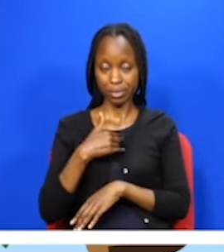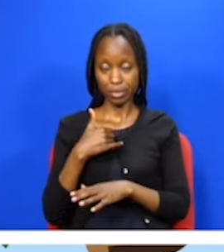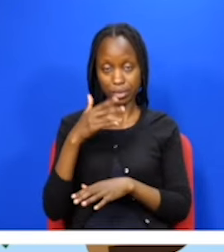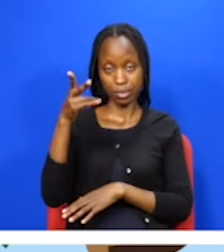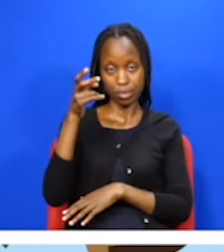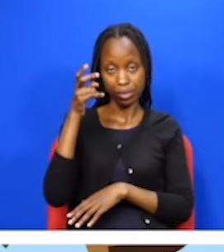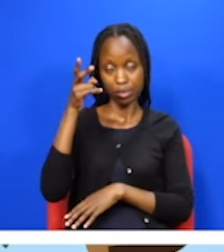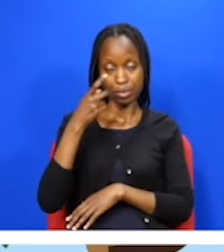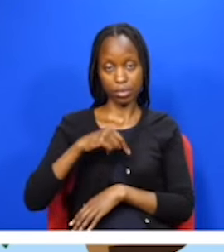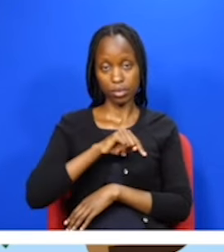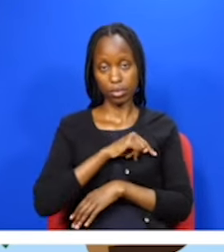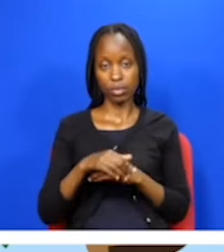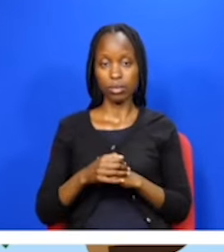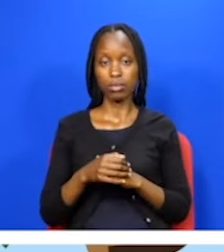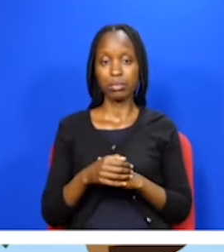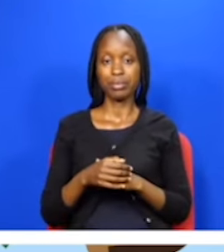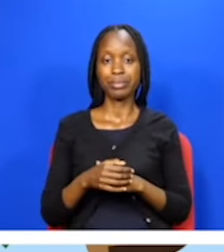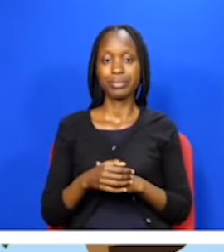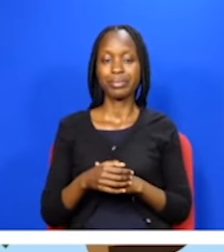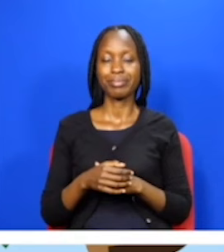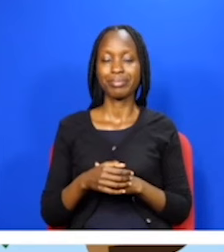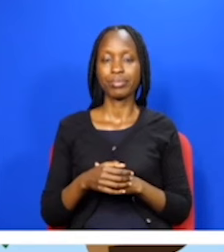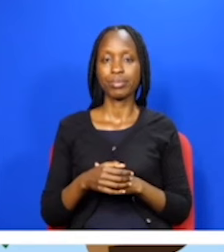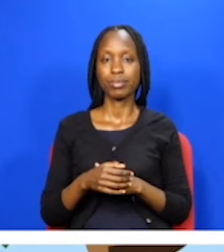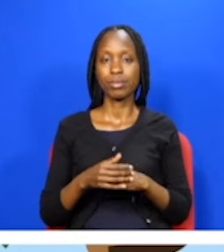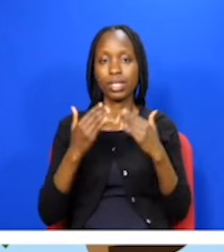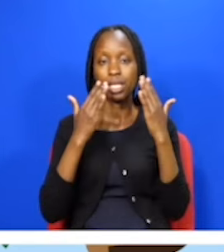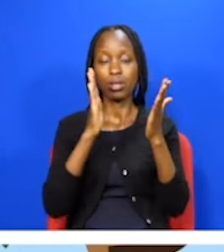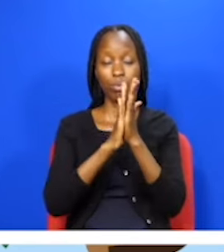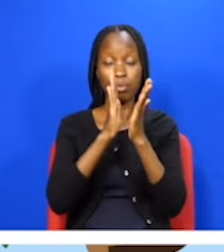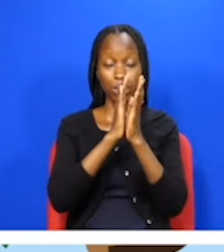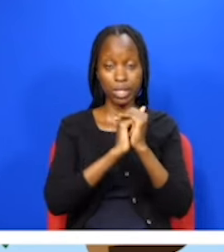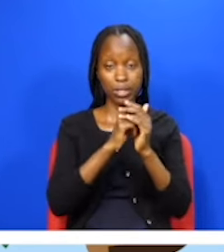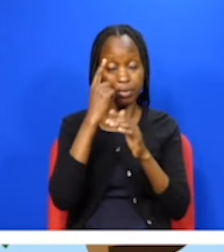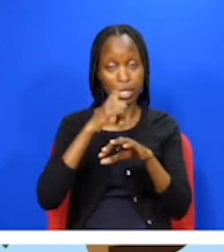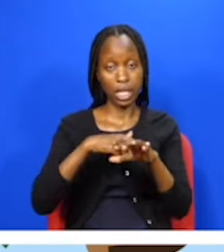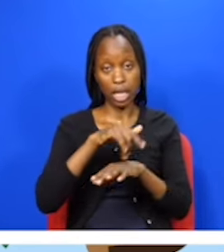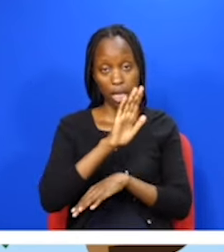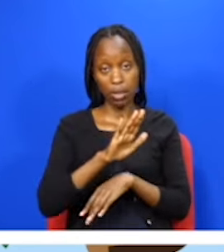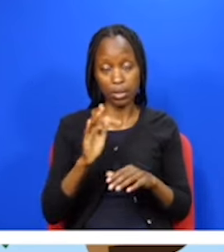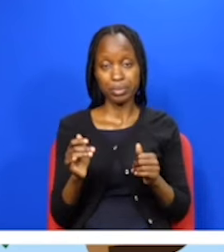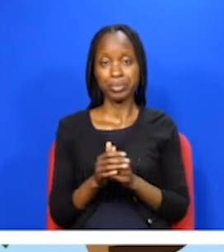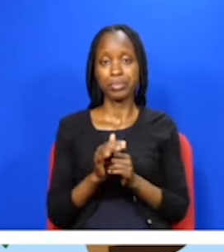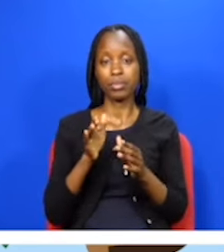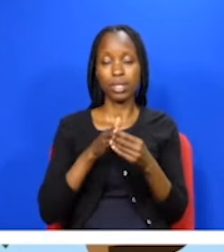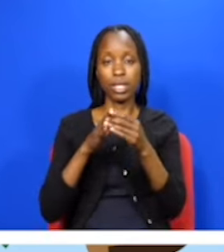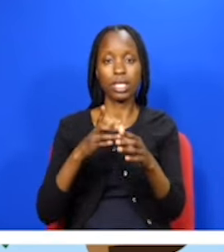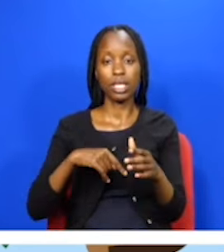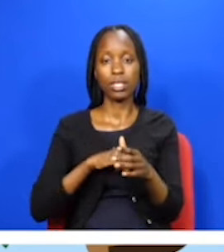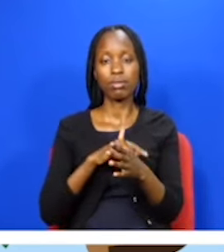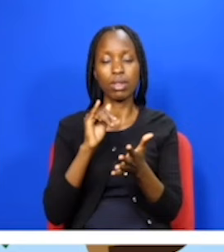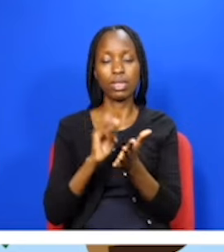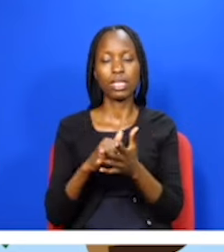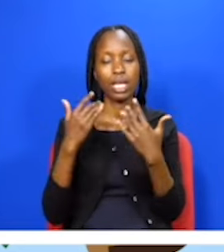to watch us this beautiful day. Thank you, Praise and Worship, for your time in leading us to that